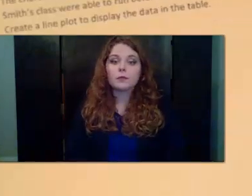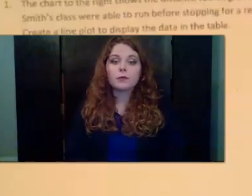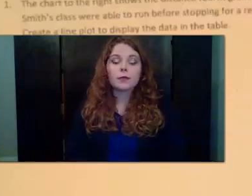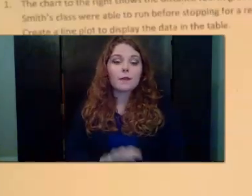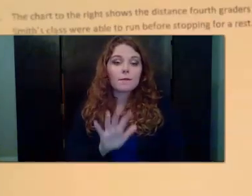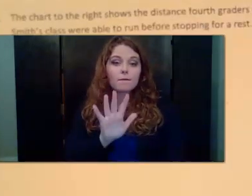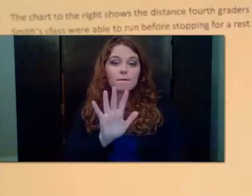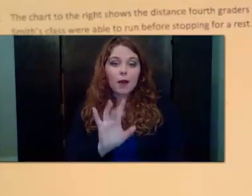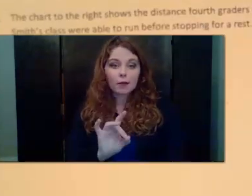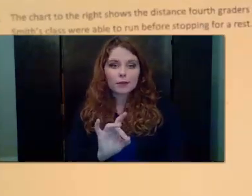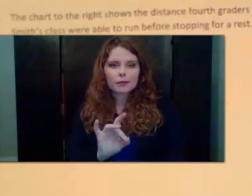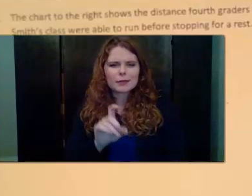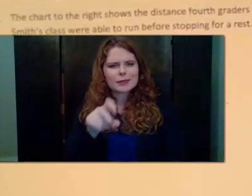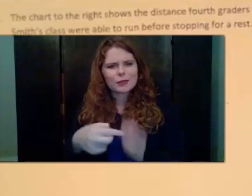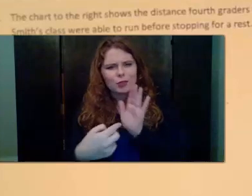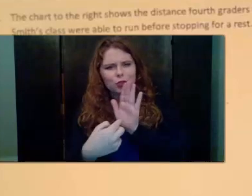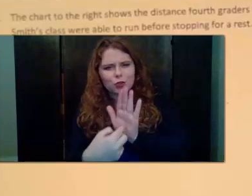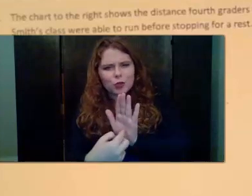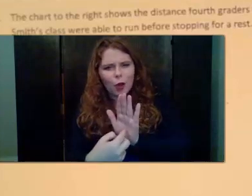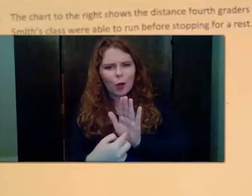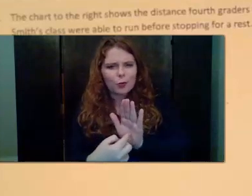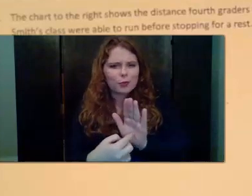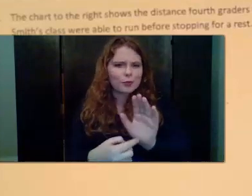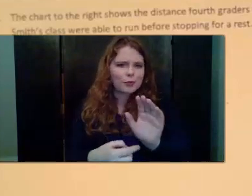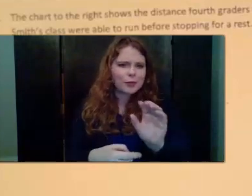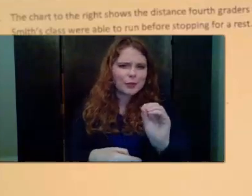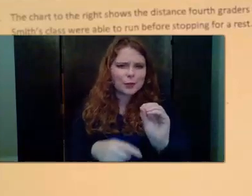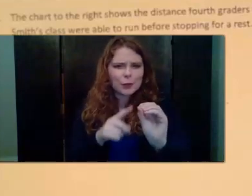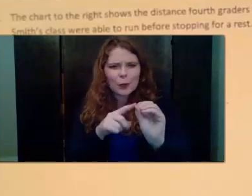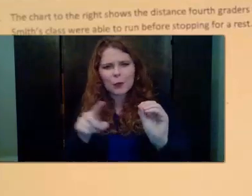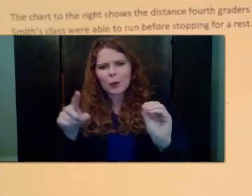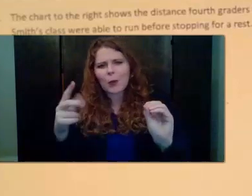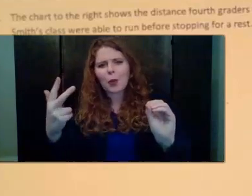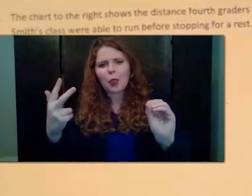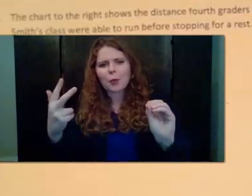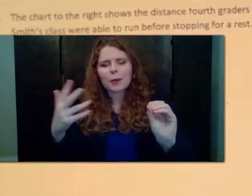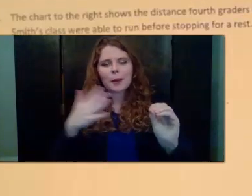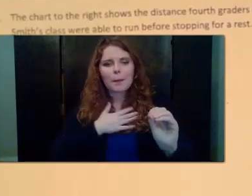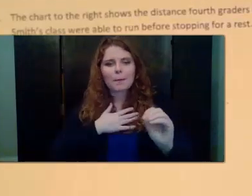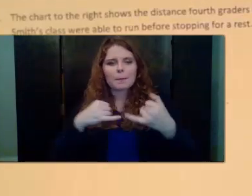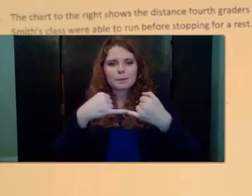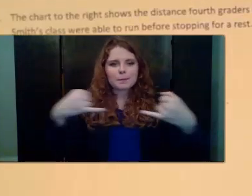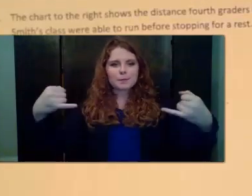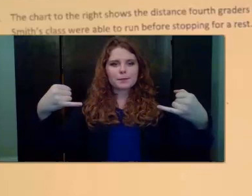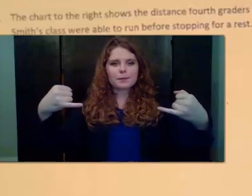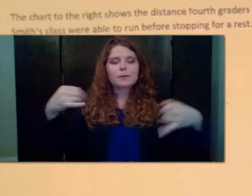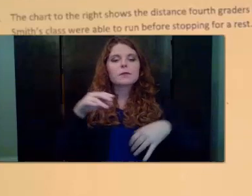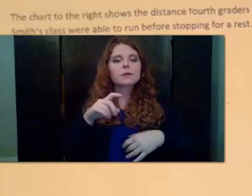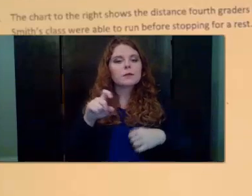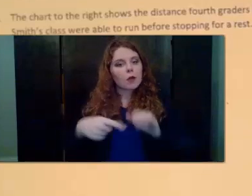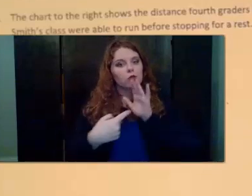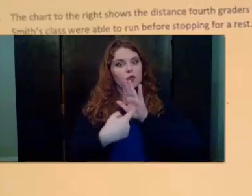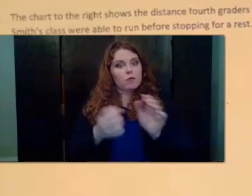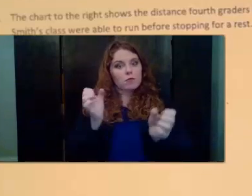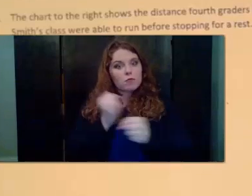5/8 down here, so I need to show somewhere between 0 and 3 on my line plot. When I show that, I need to make